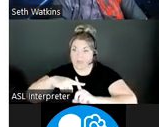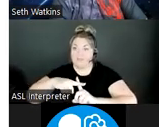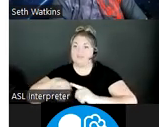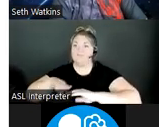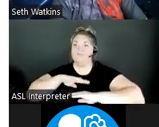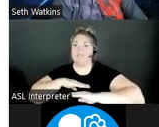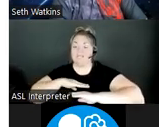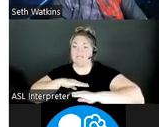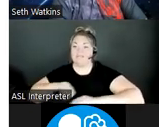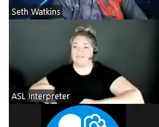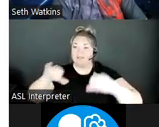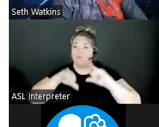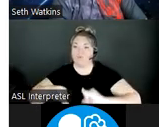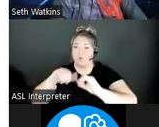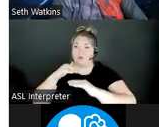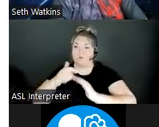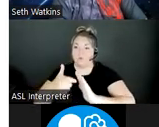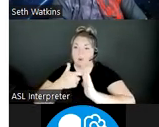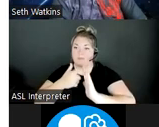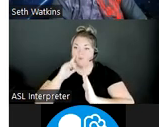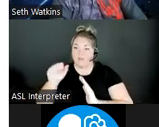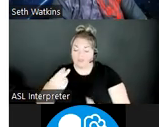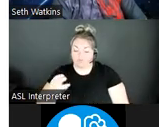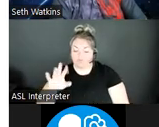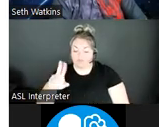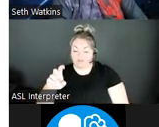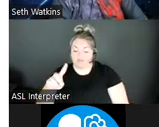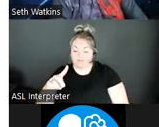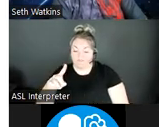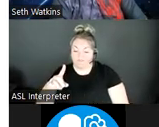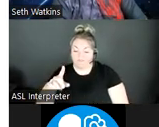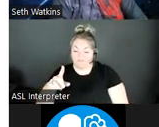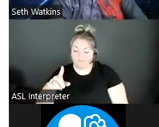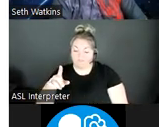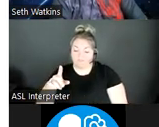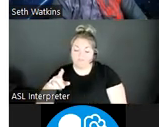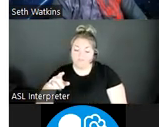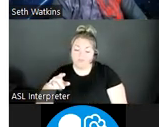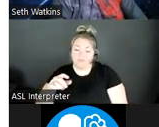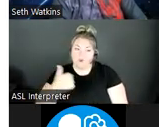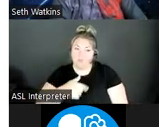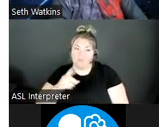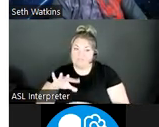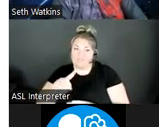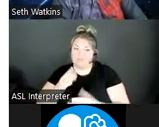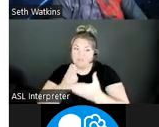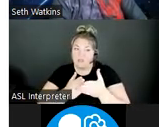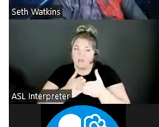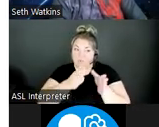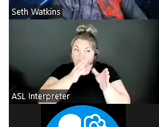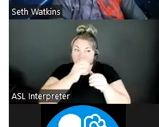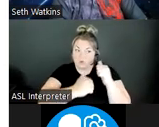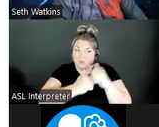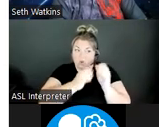to be cash funded. We incorporated we did a little bit of reorganizing.